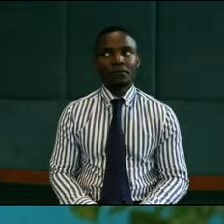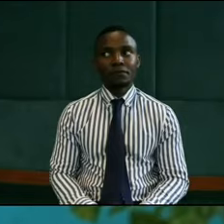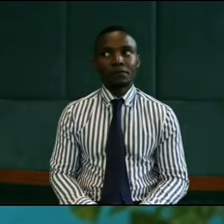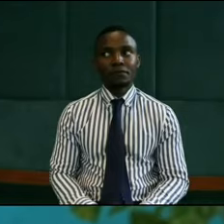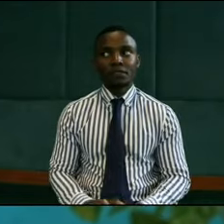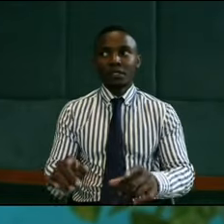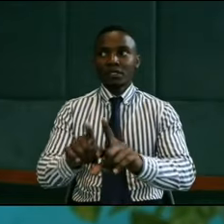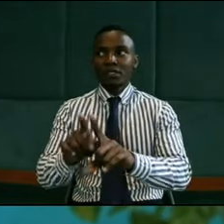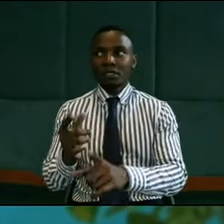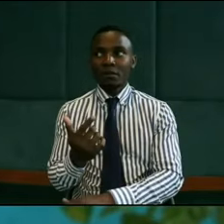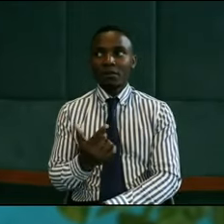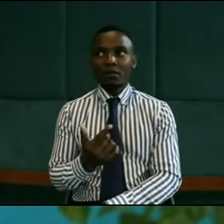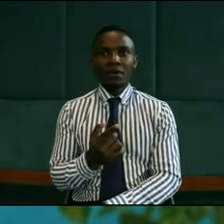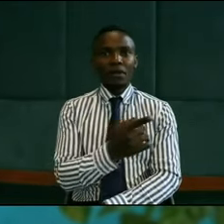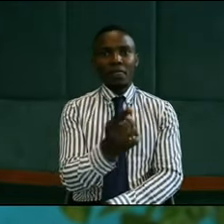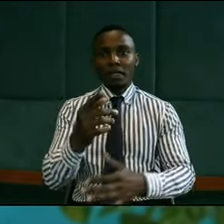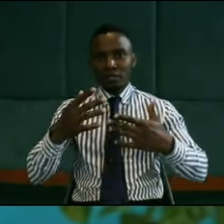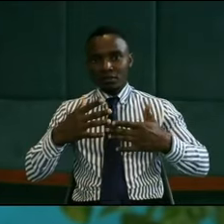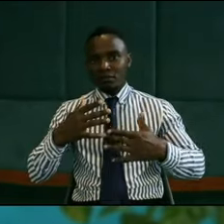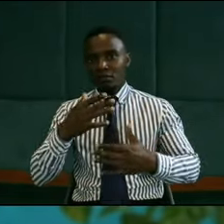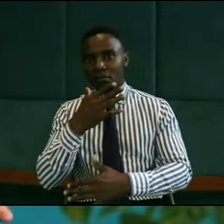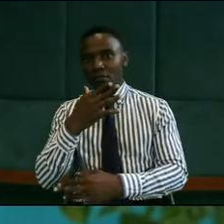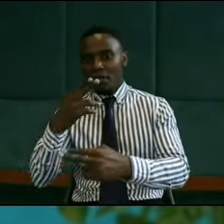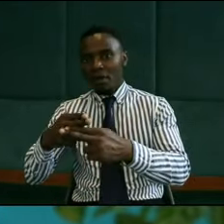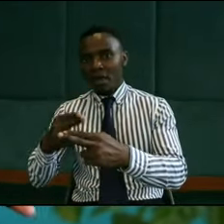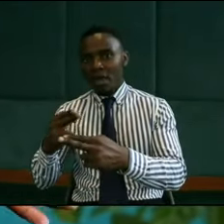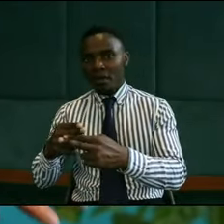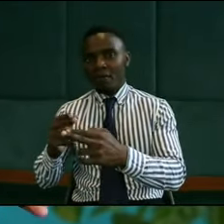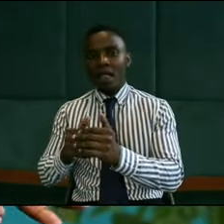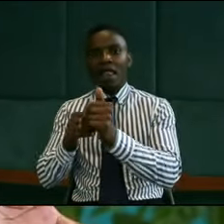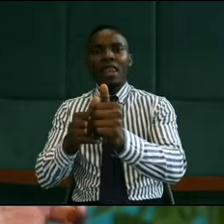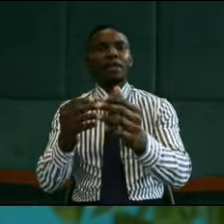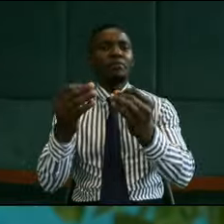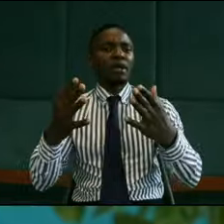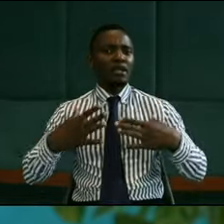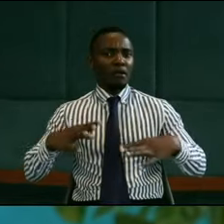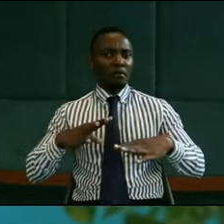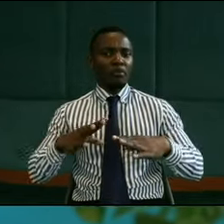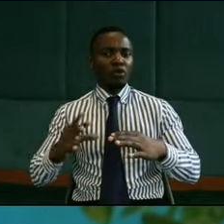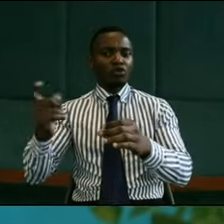of Mary. And this man, he's the man that led Mary into sin.